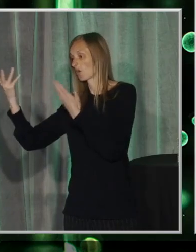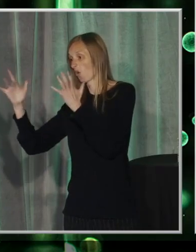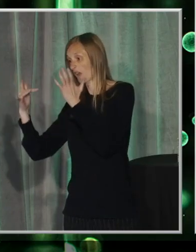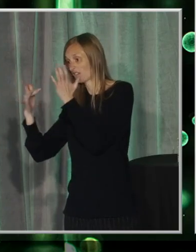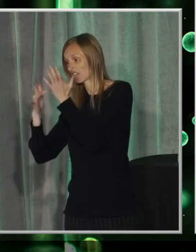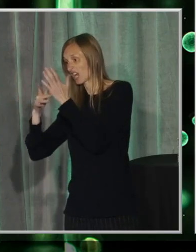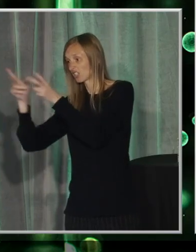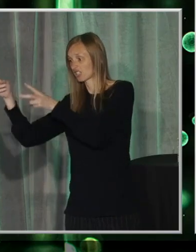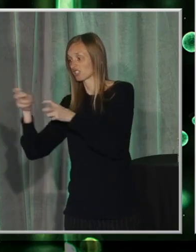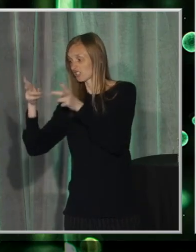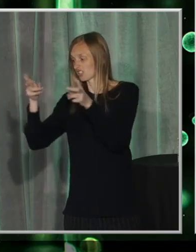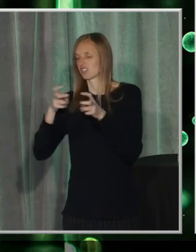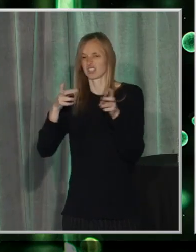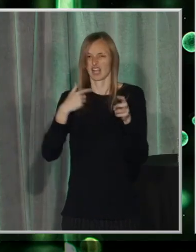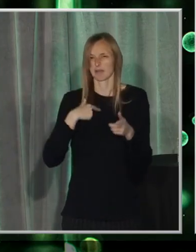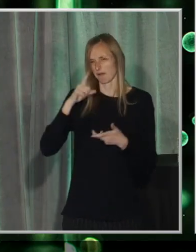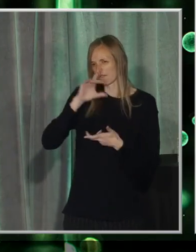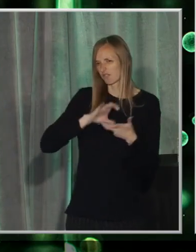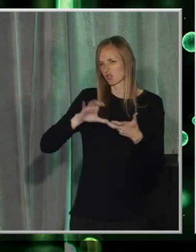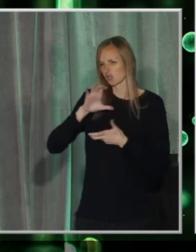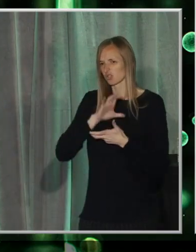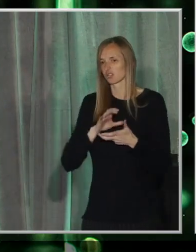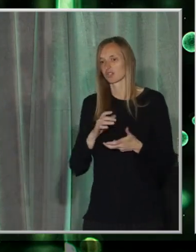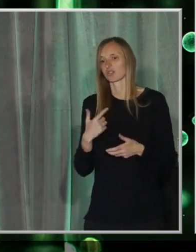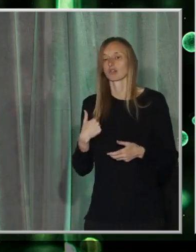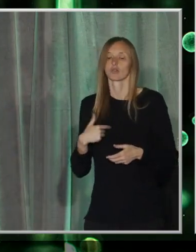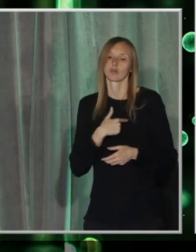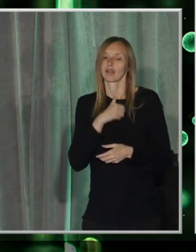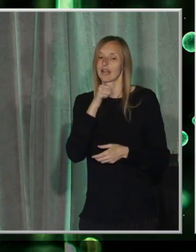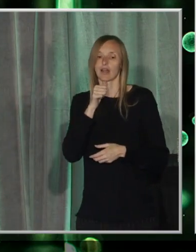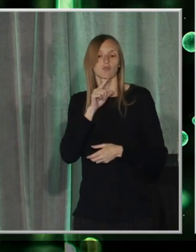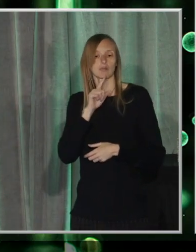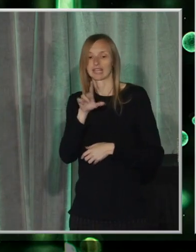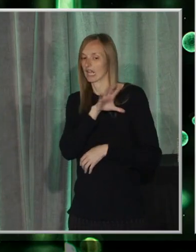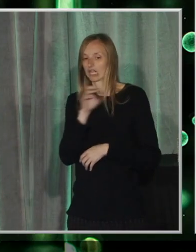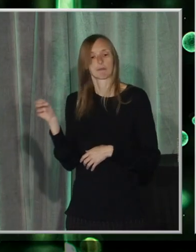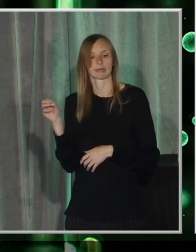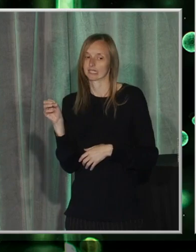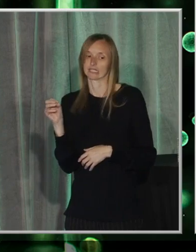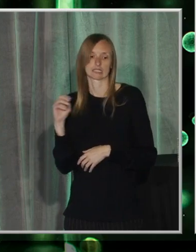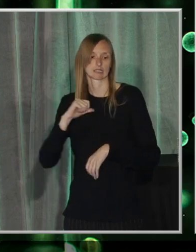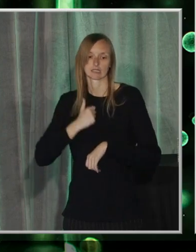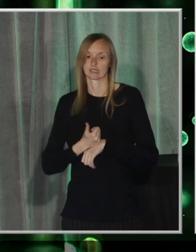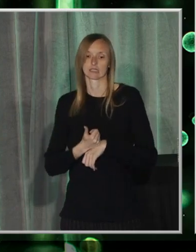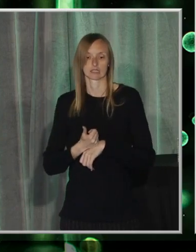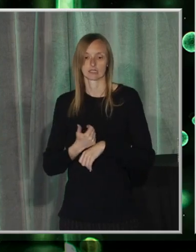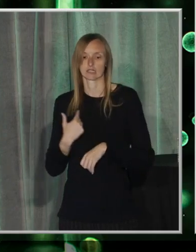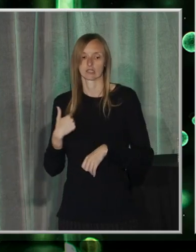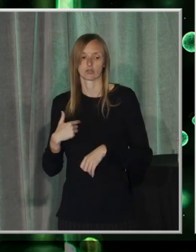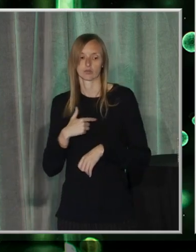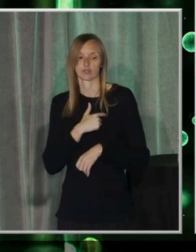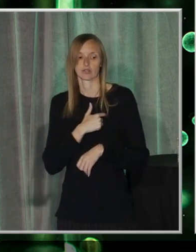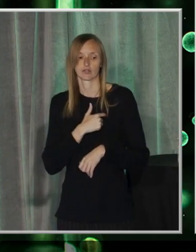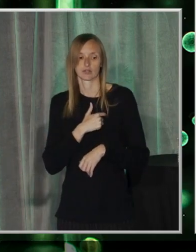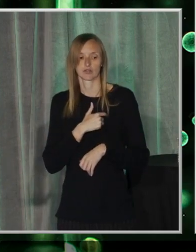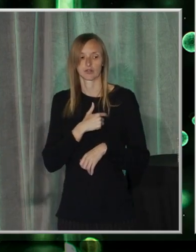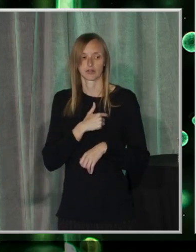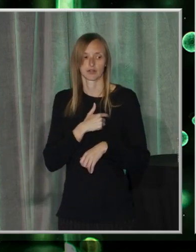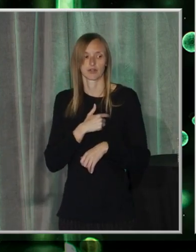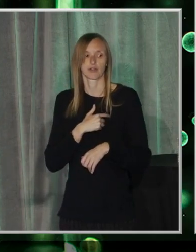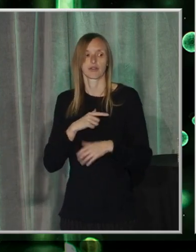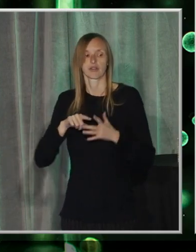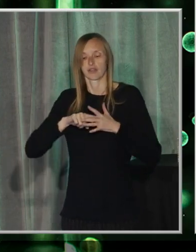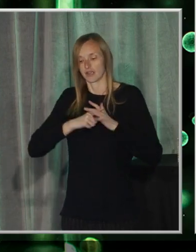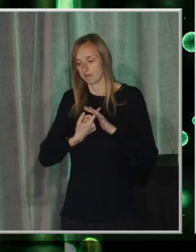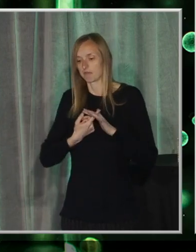of where you're at. We are not really a company at all. So we are at least ideation to